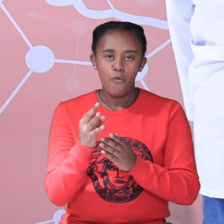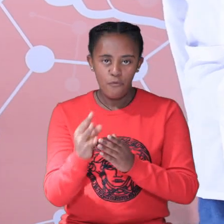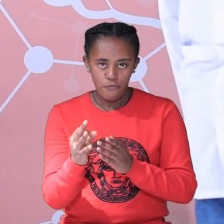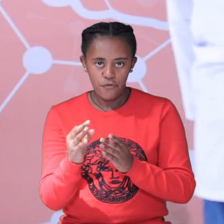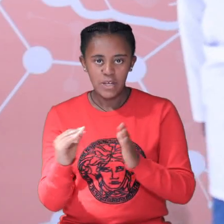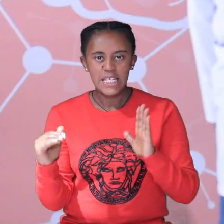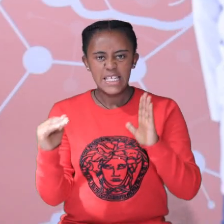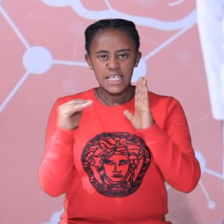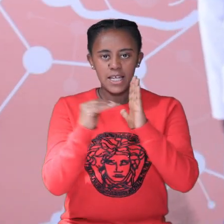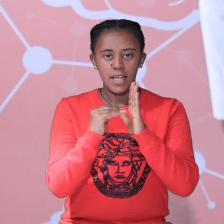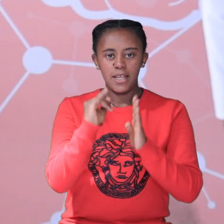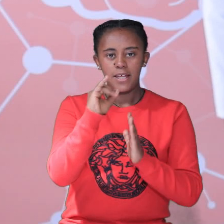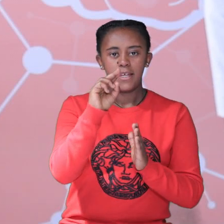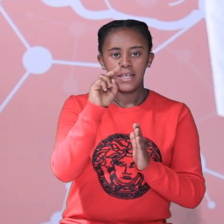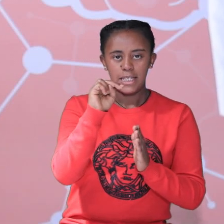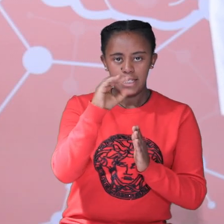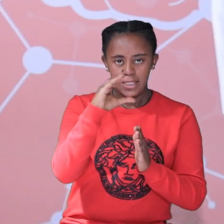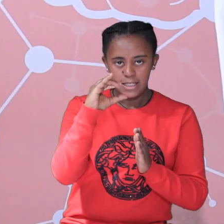of incident